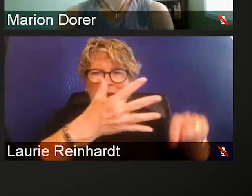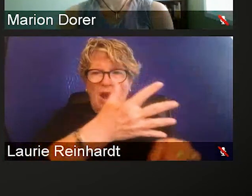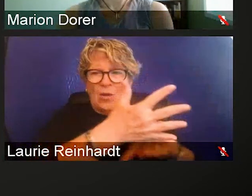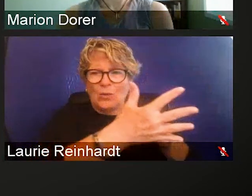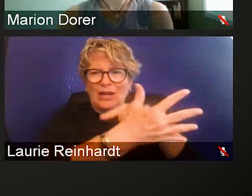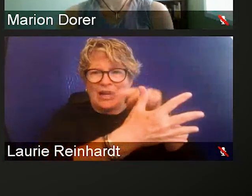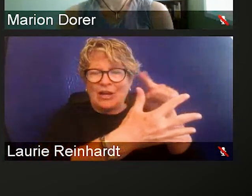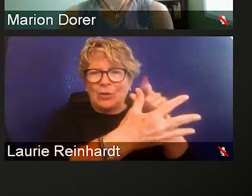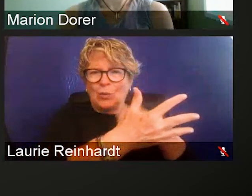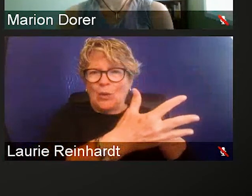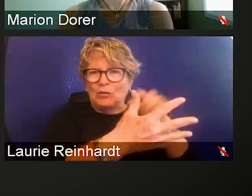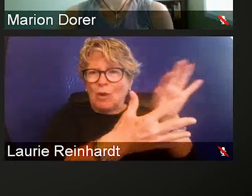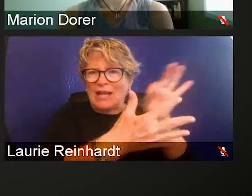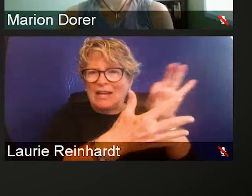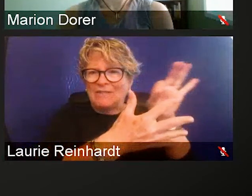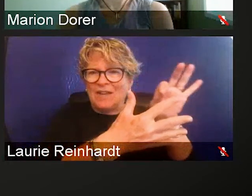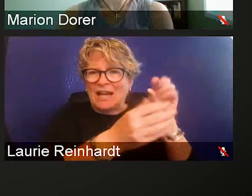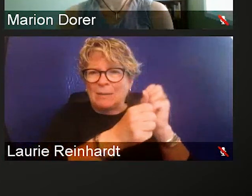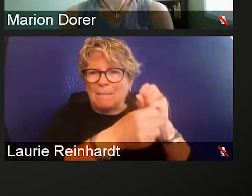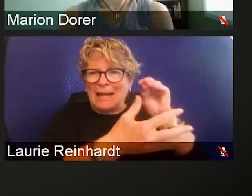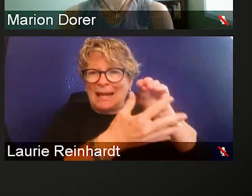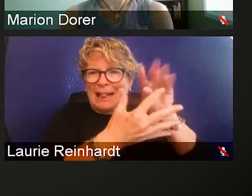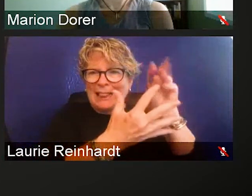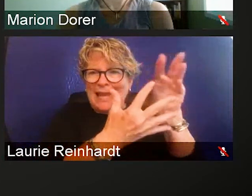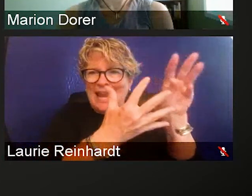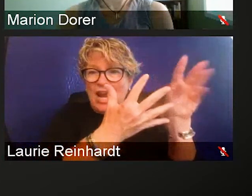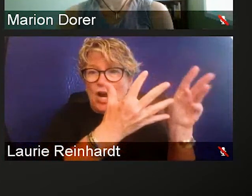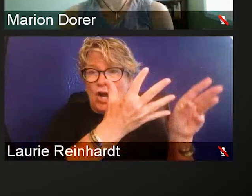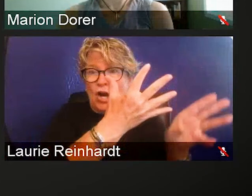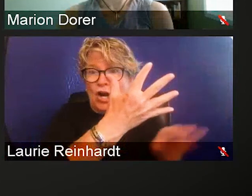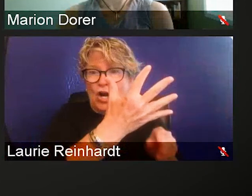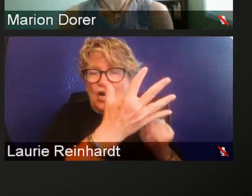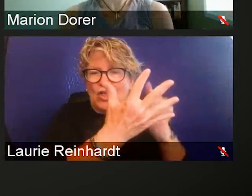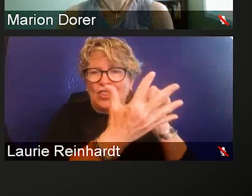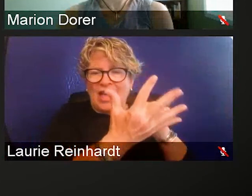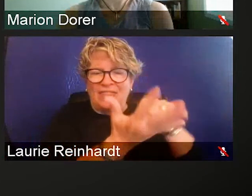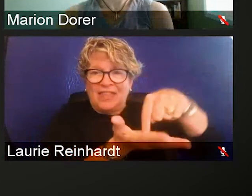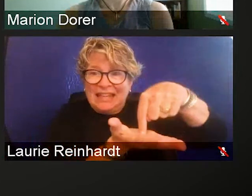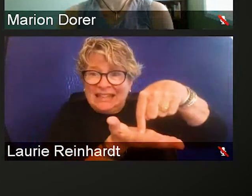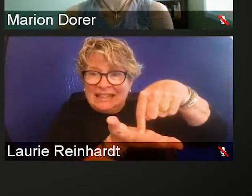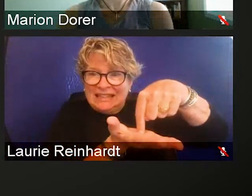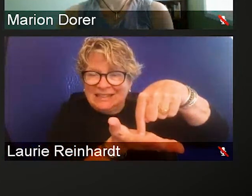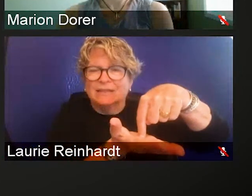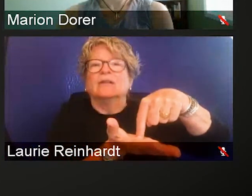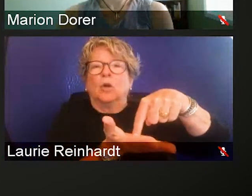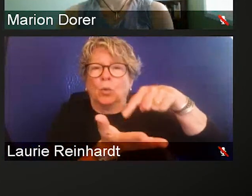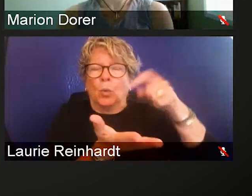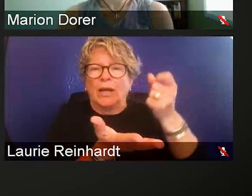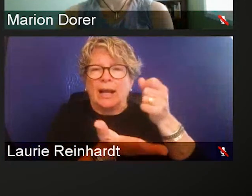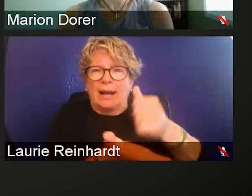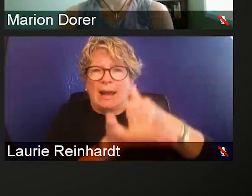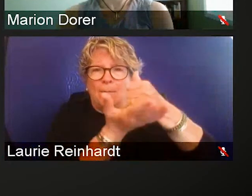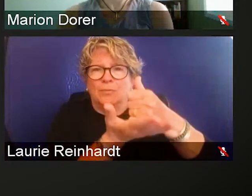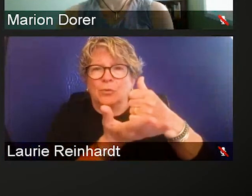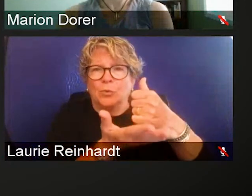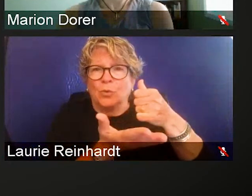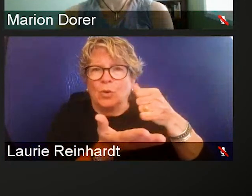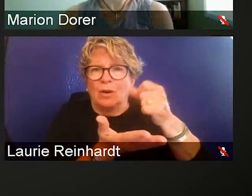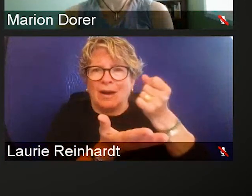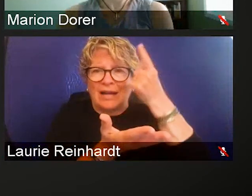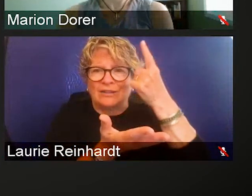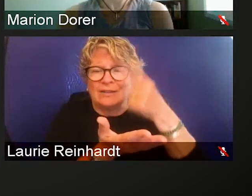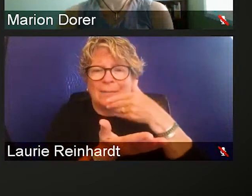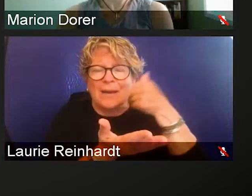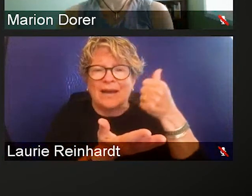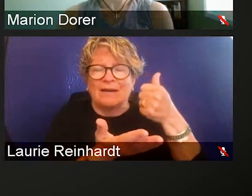maybe think about it and how it applies to our life. I mean, I am as guilty as anybody else of the NIMBYism